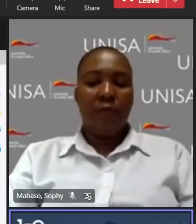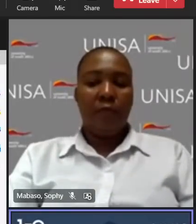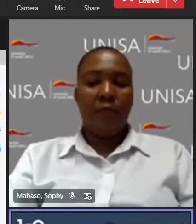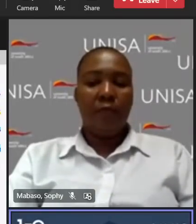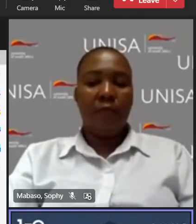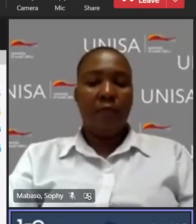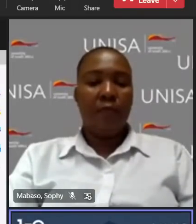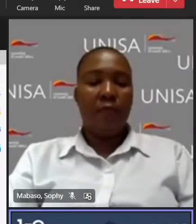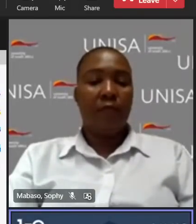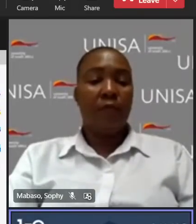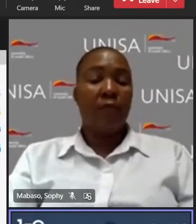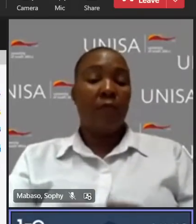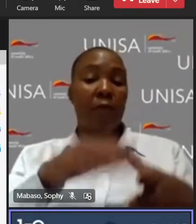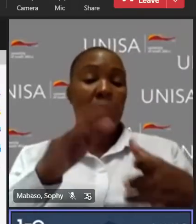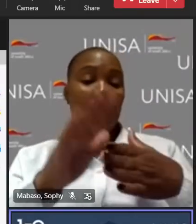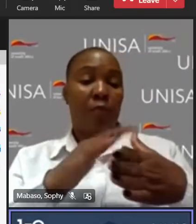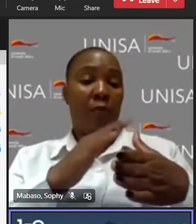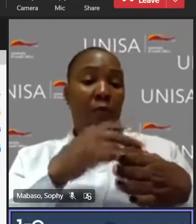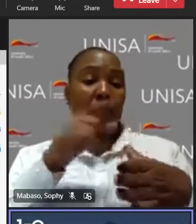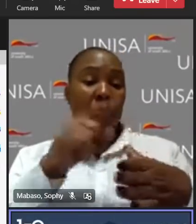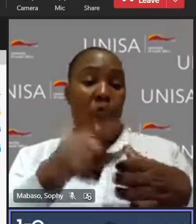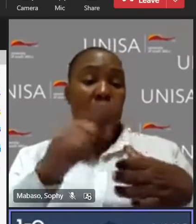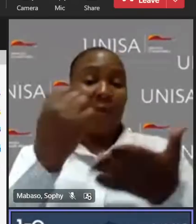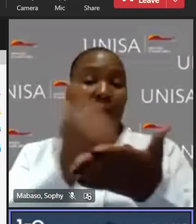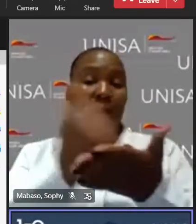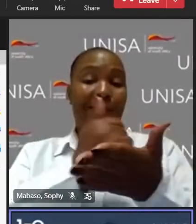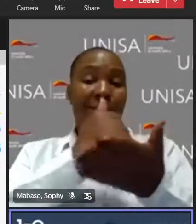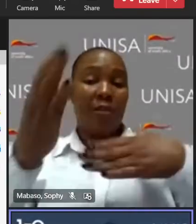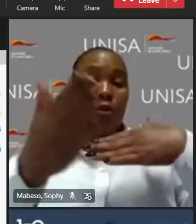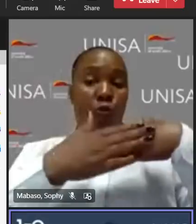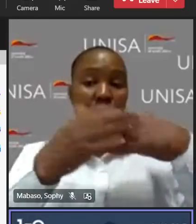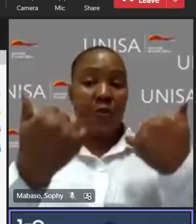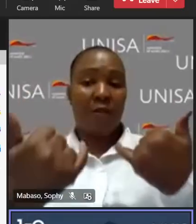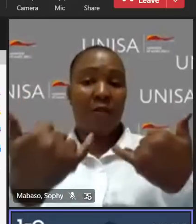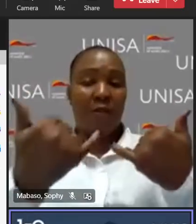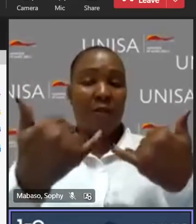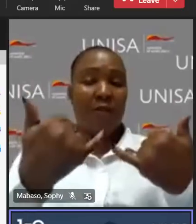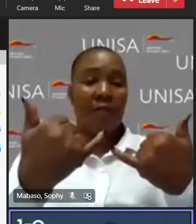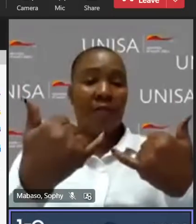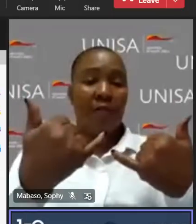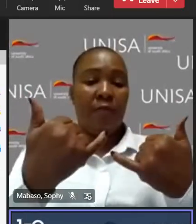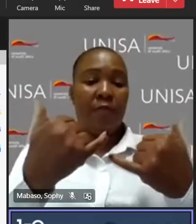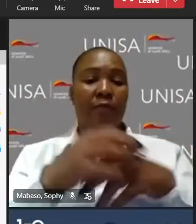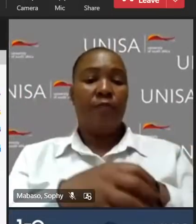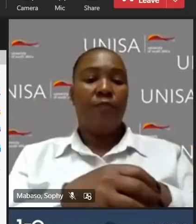Because registrations are closed, it says here,